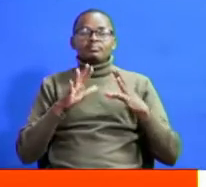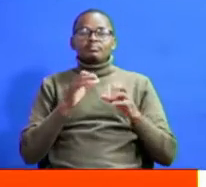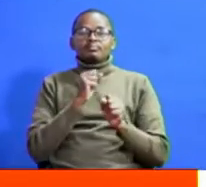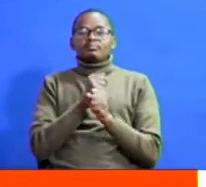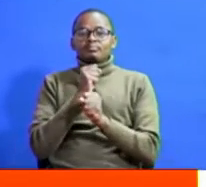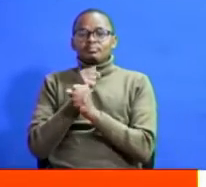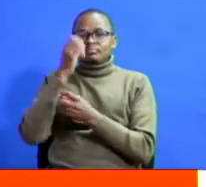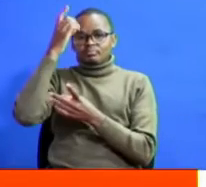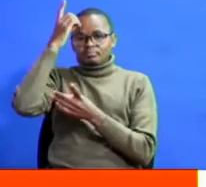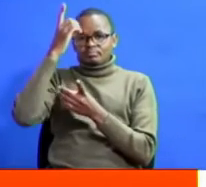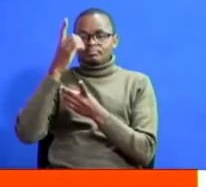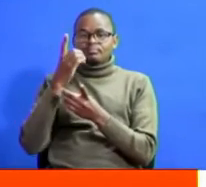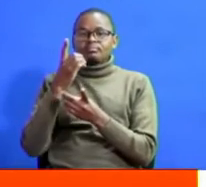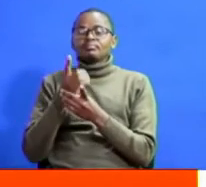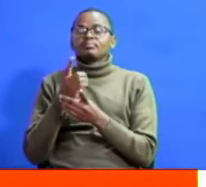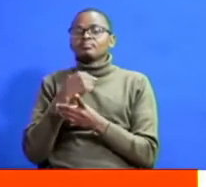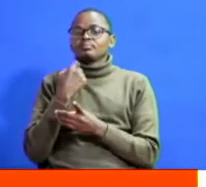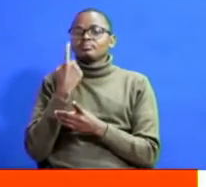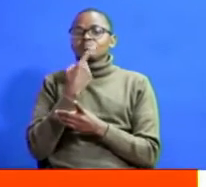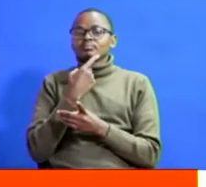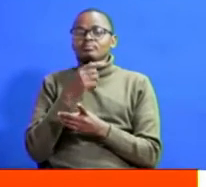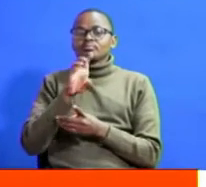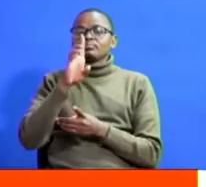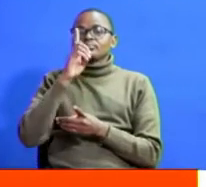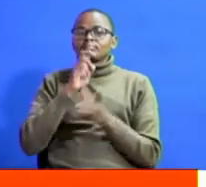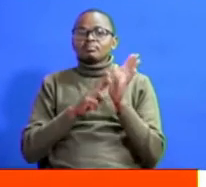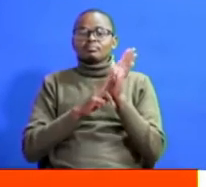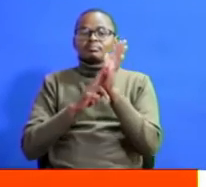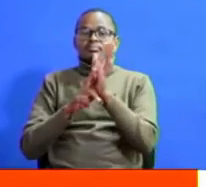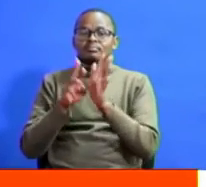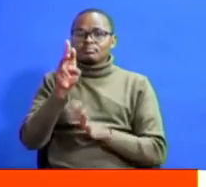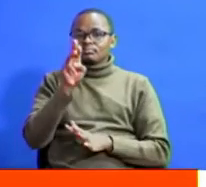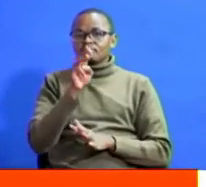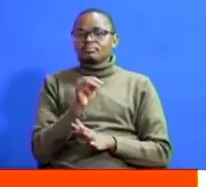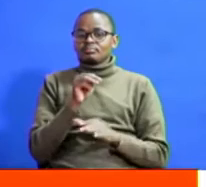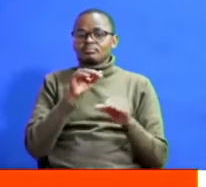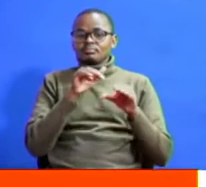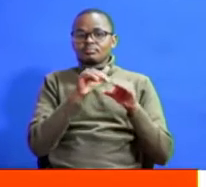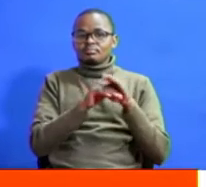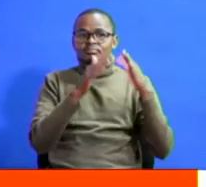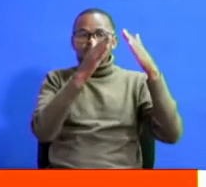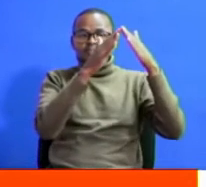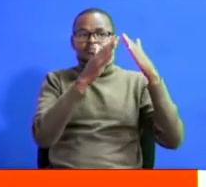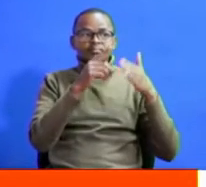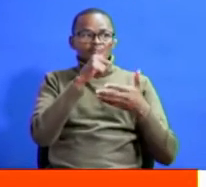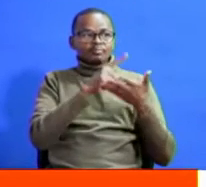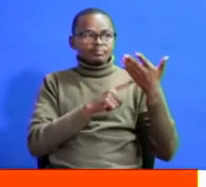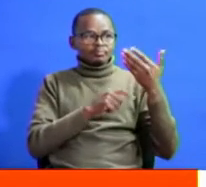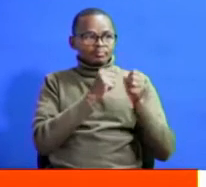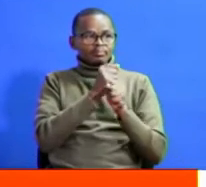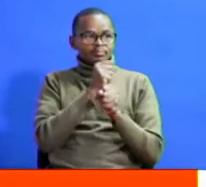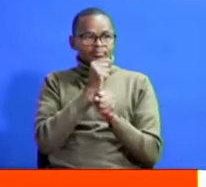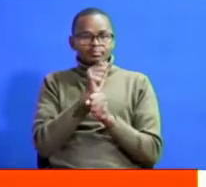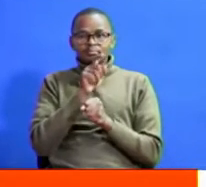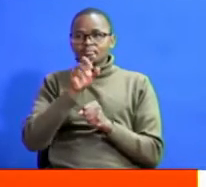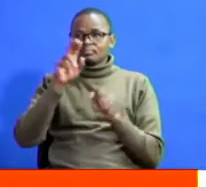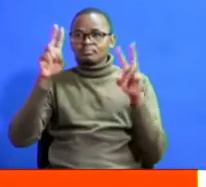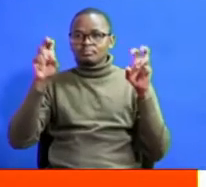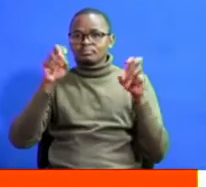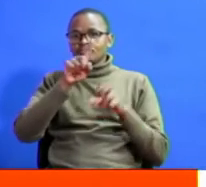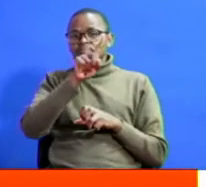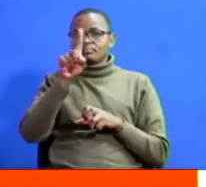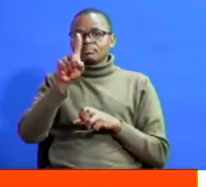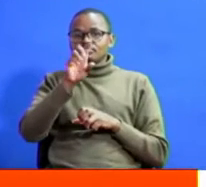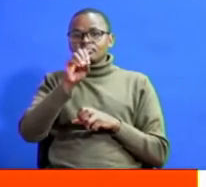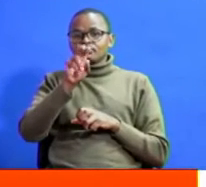the decision of who should represent them in the houses. What do you make of this issue of zoning? Do you